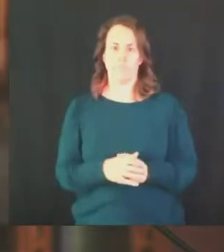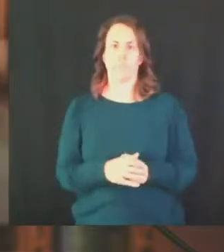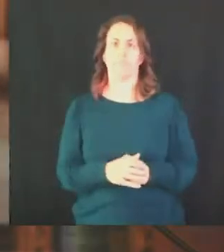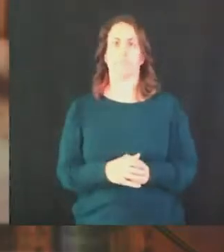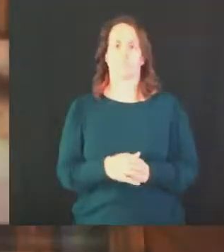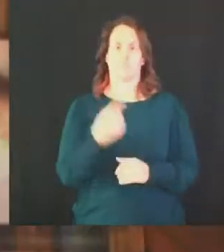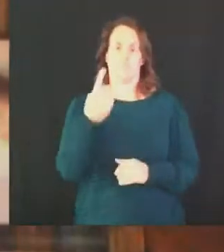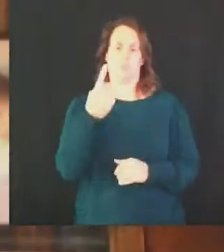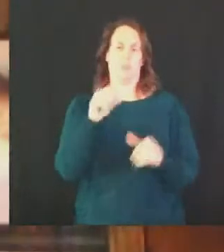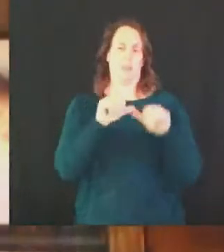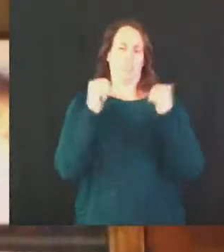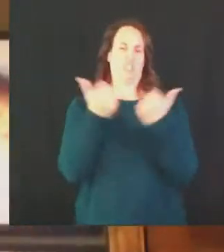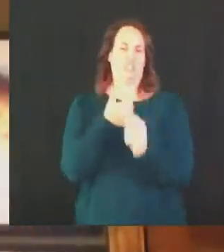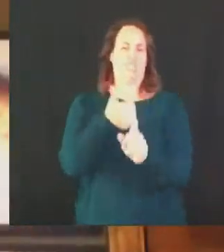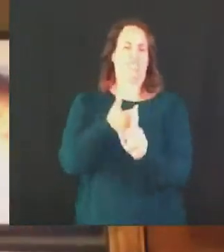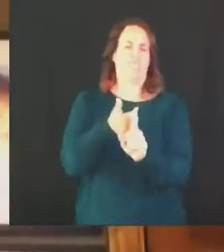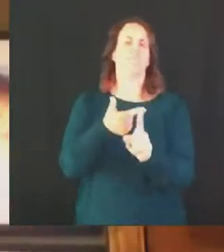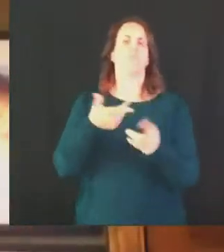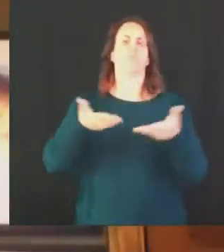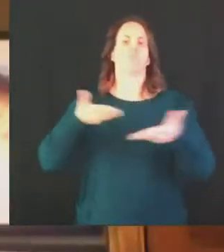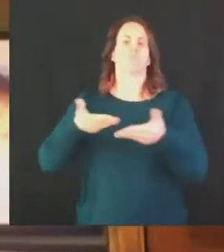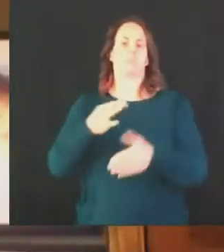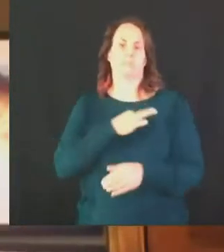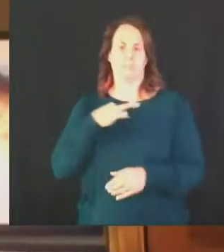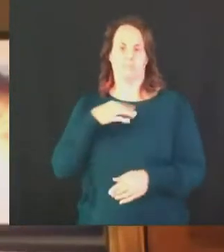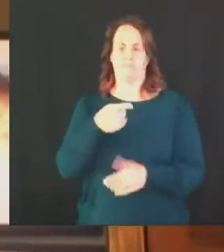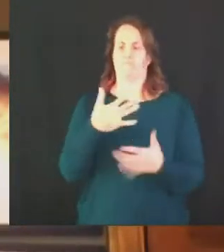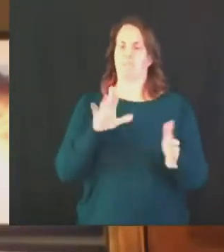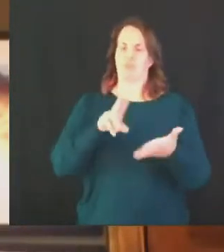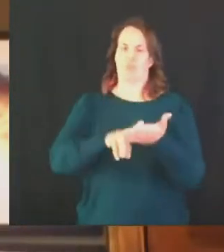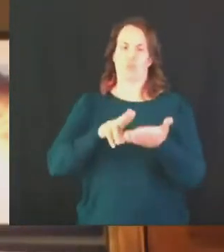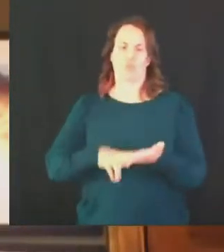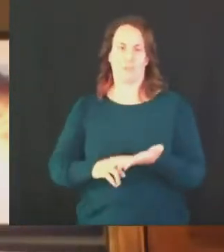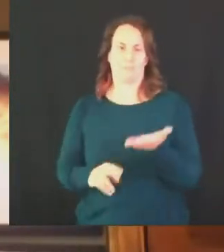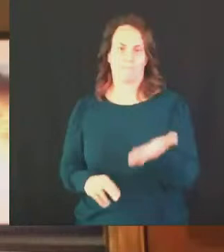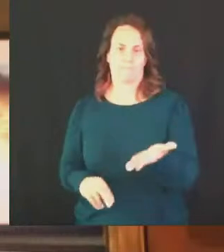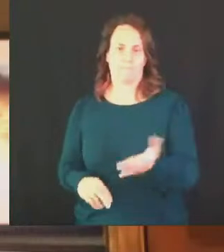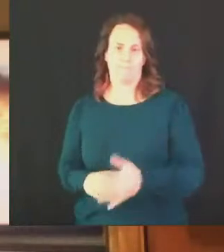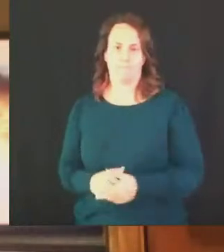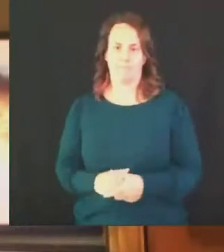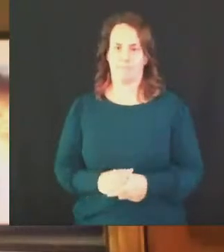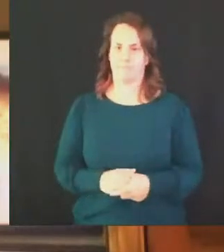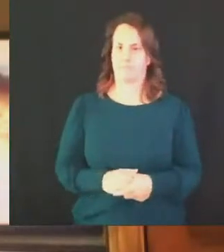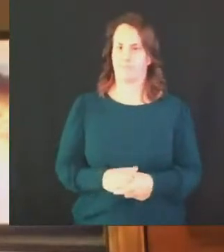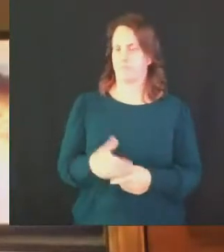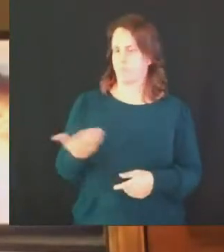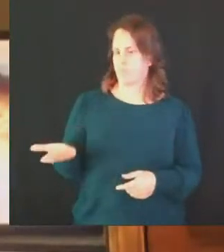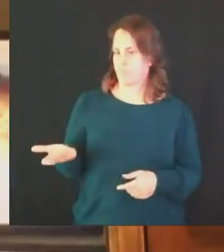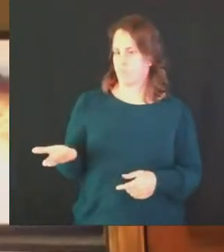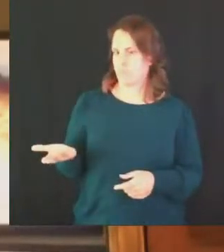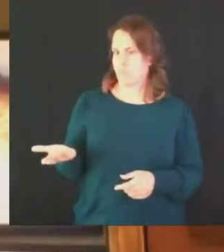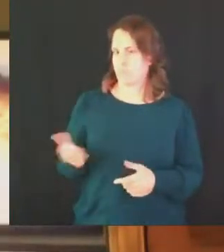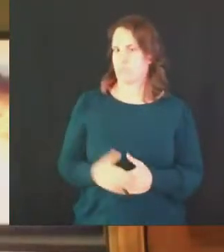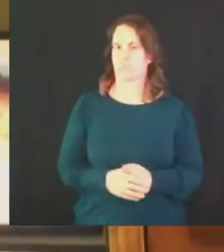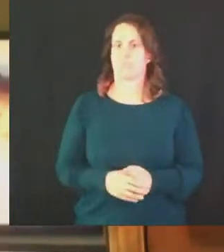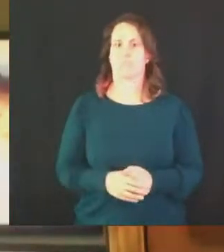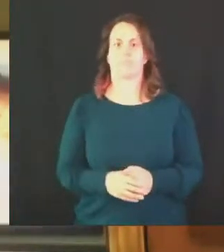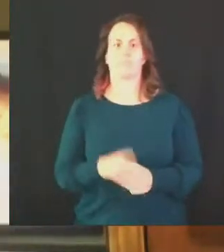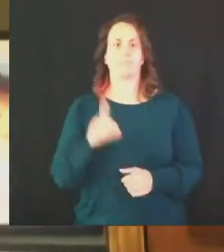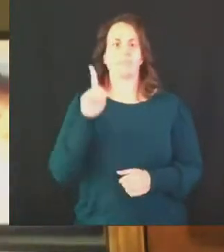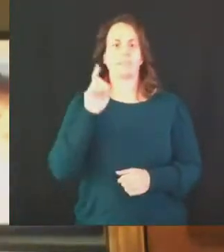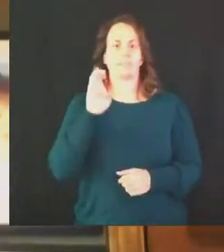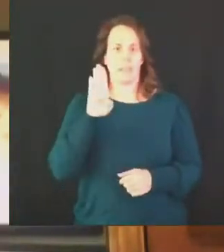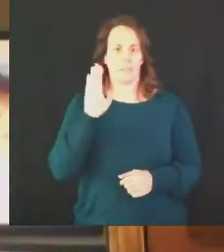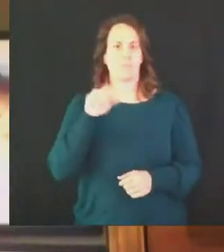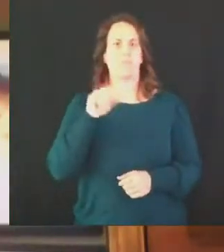We are, and Secretary Palm, it's exactly what you said. We have a variety of strategies, almost like the tentacles that feed into the